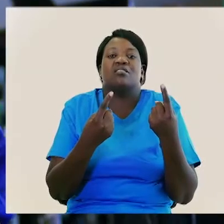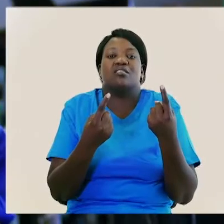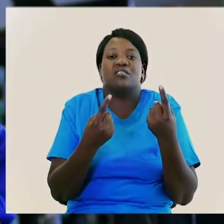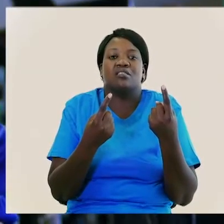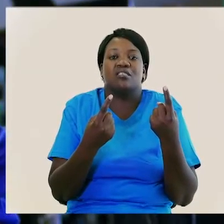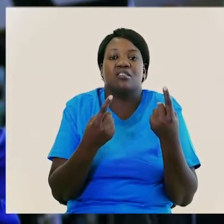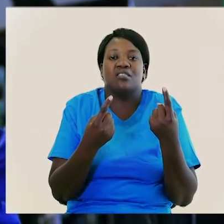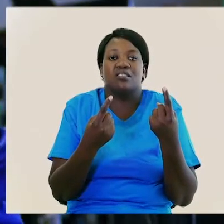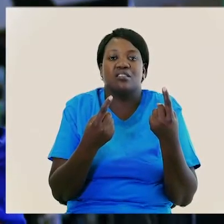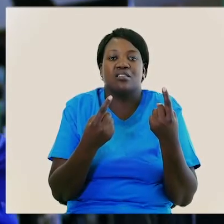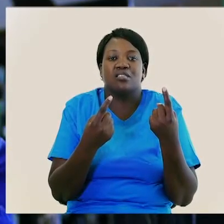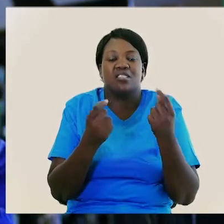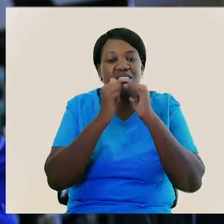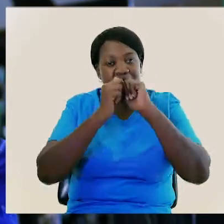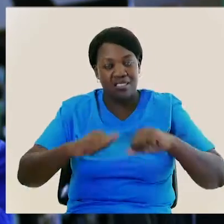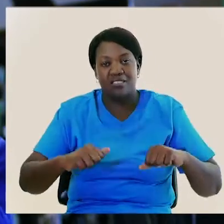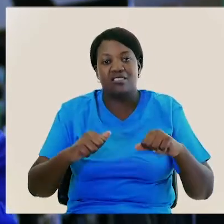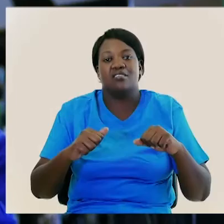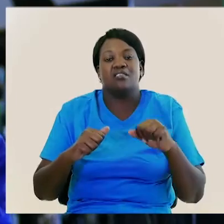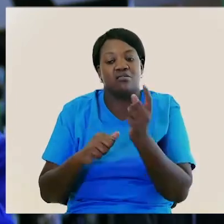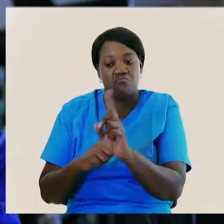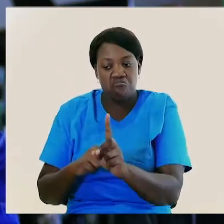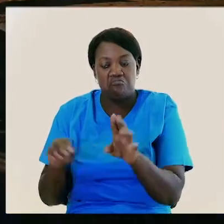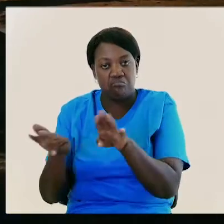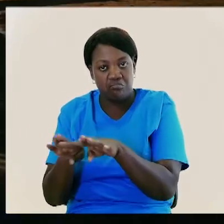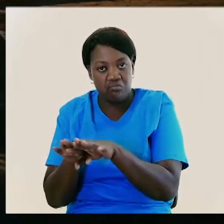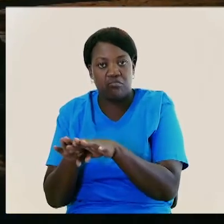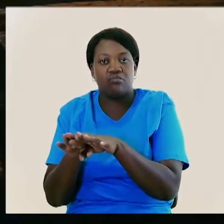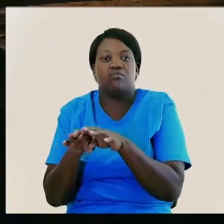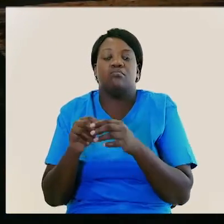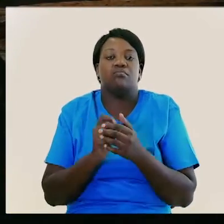therefore, they will also determine what is produced.